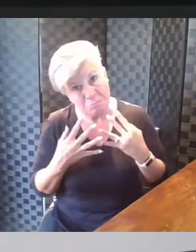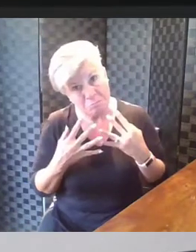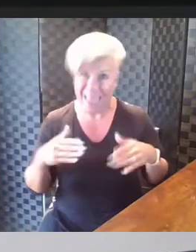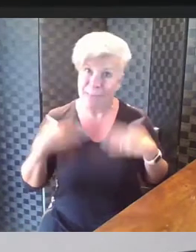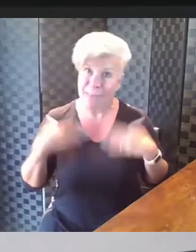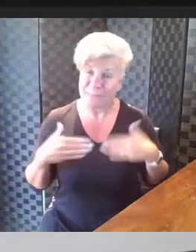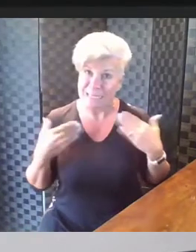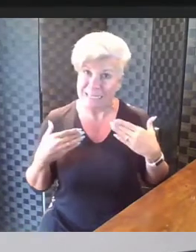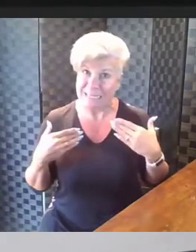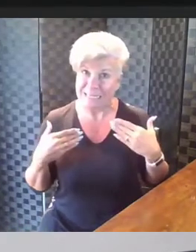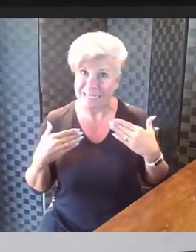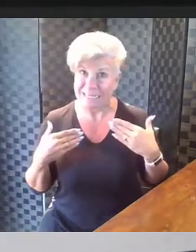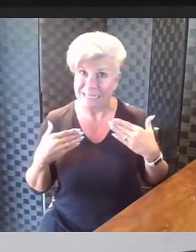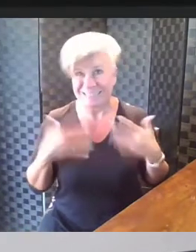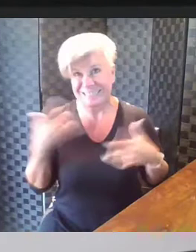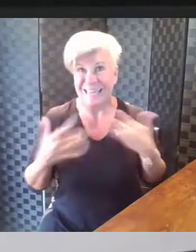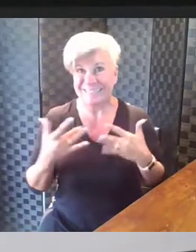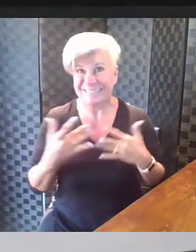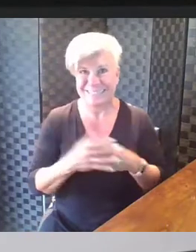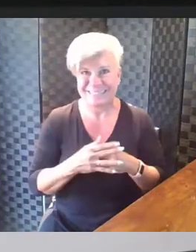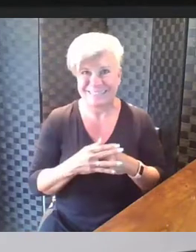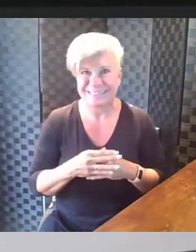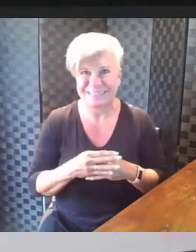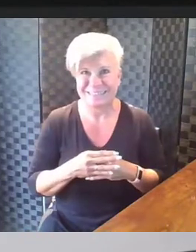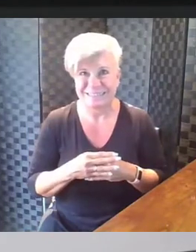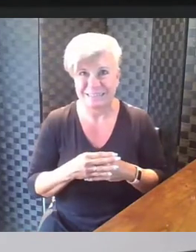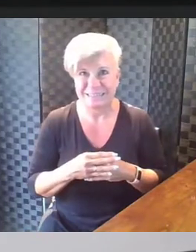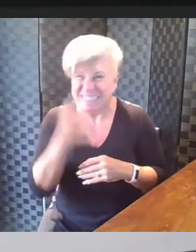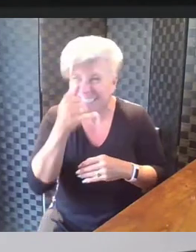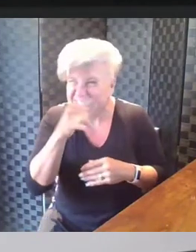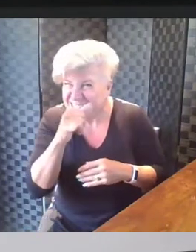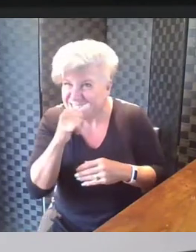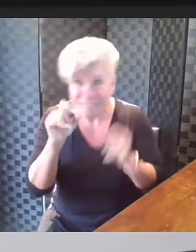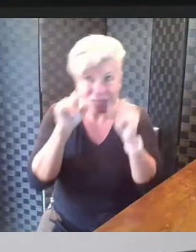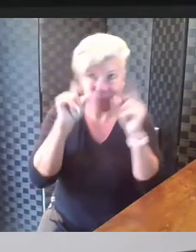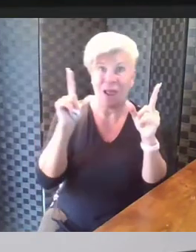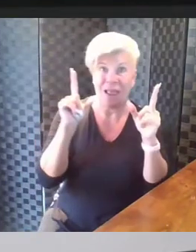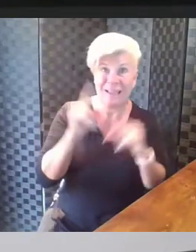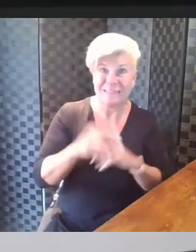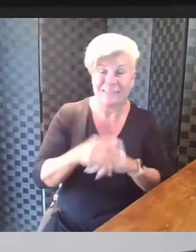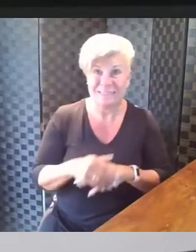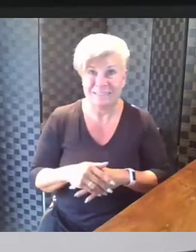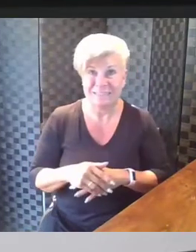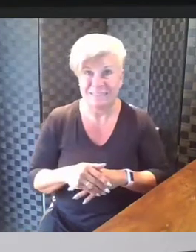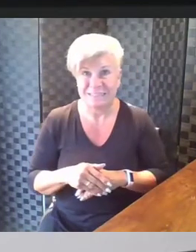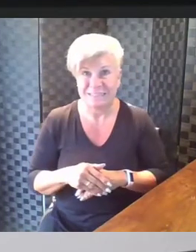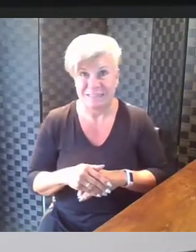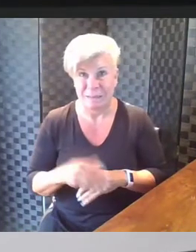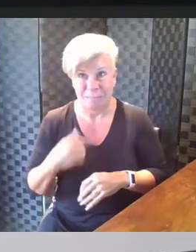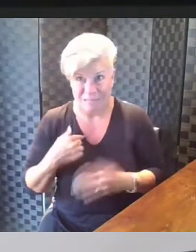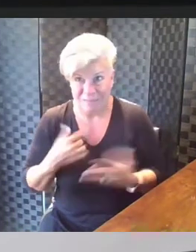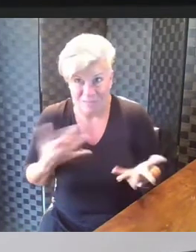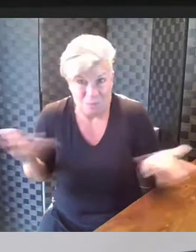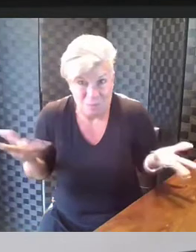you happy or excited? Are you silly or surprised? I'll tell you how I